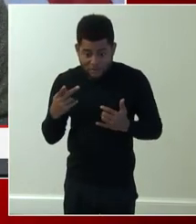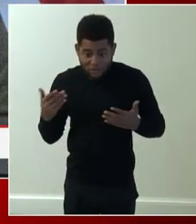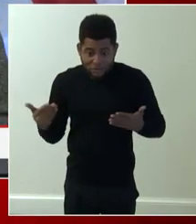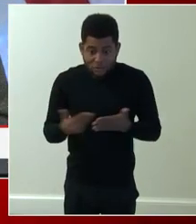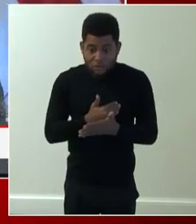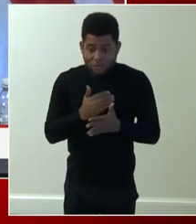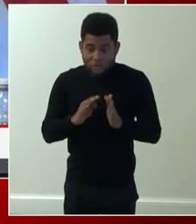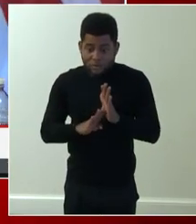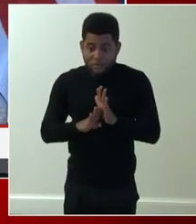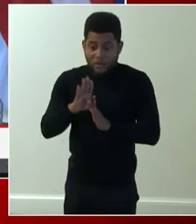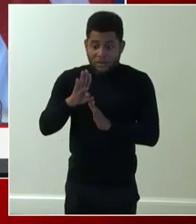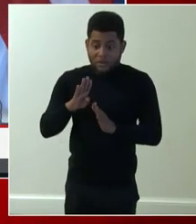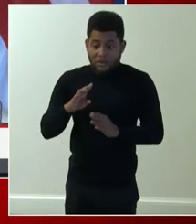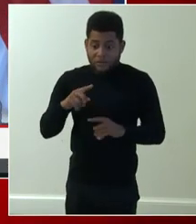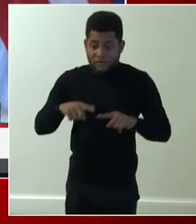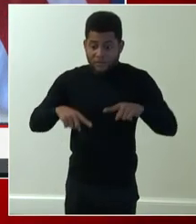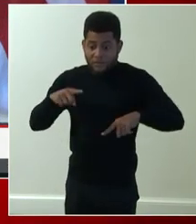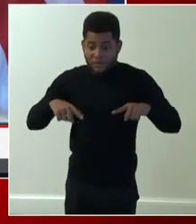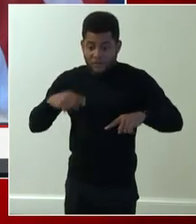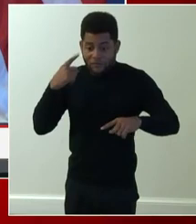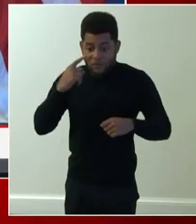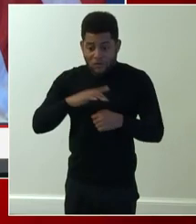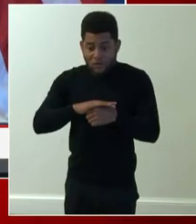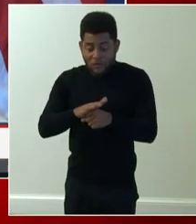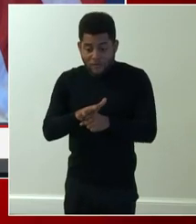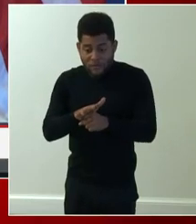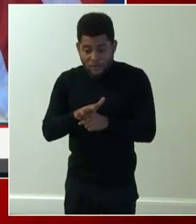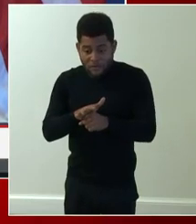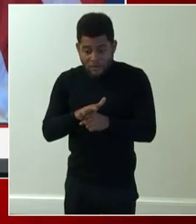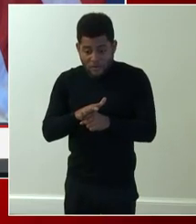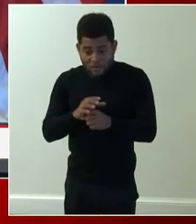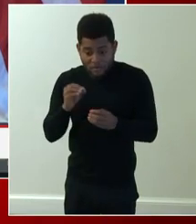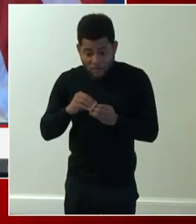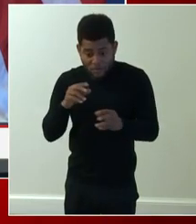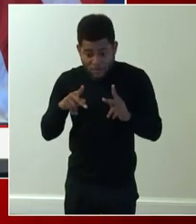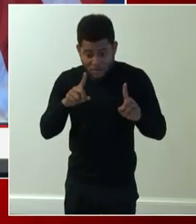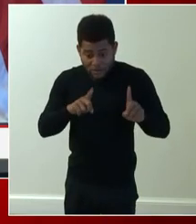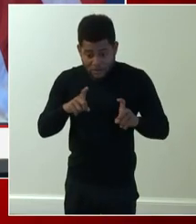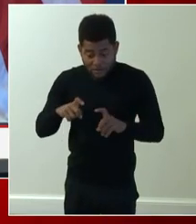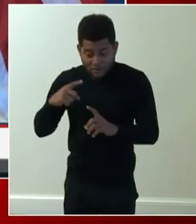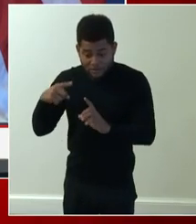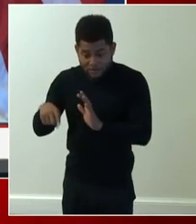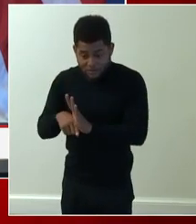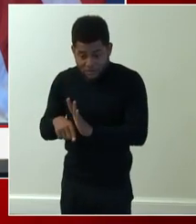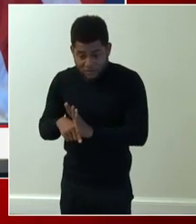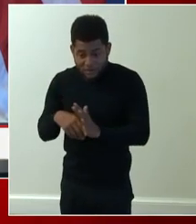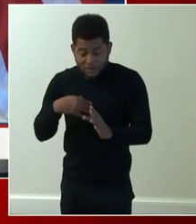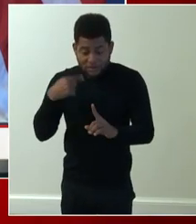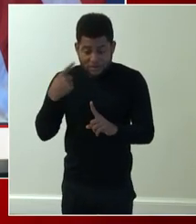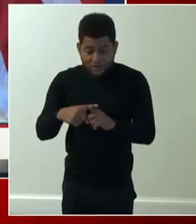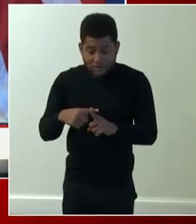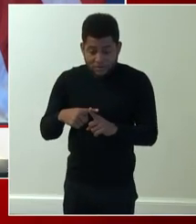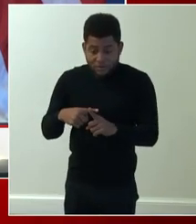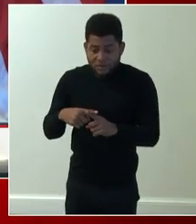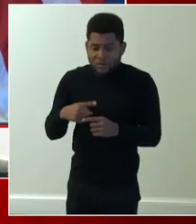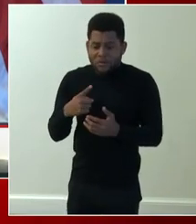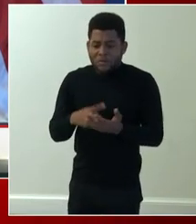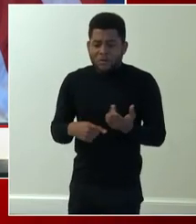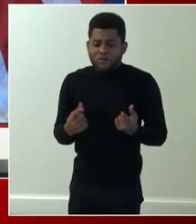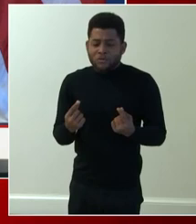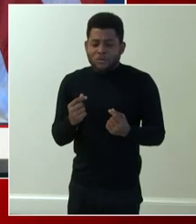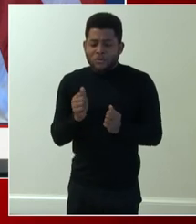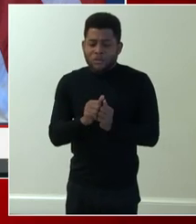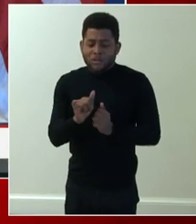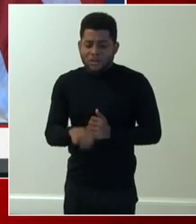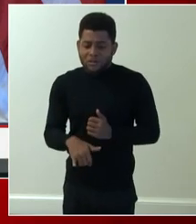even worse. That more members are testing positive. The mandatory overtime is stretching 36 hours or more. That ambulances are